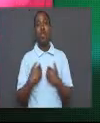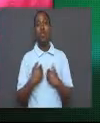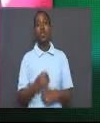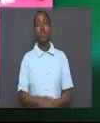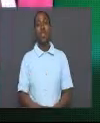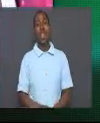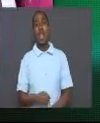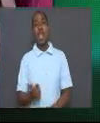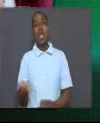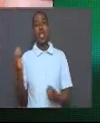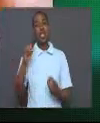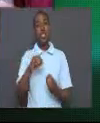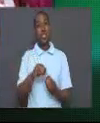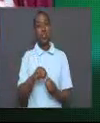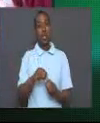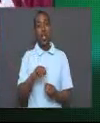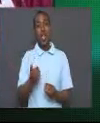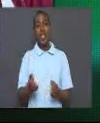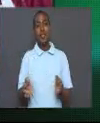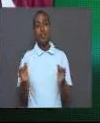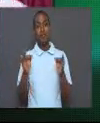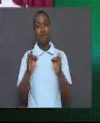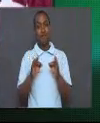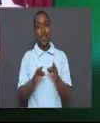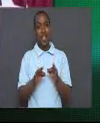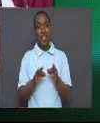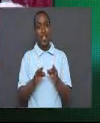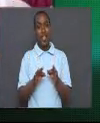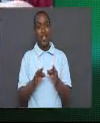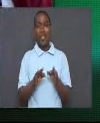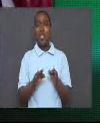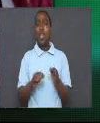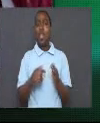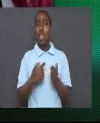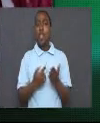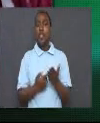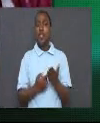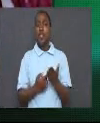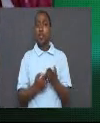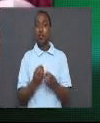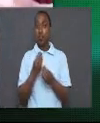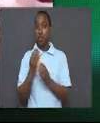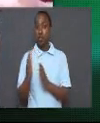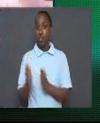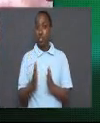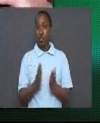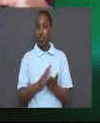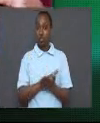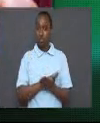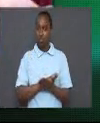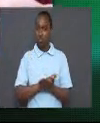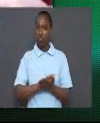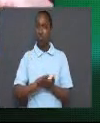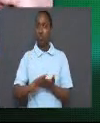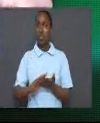Also, it is important to clean these materials when you are using them with